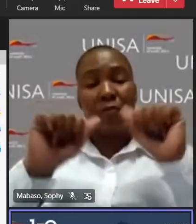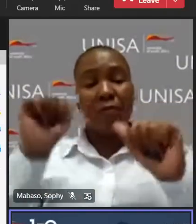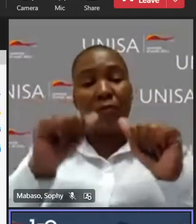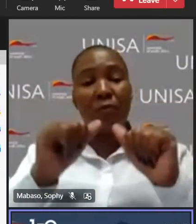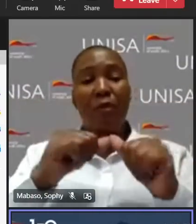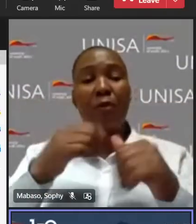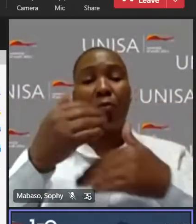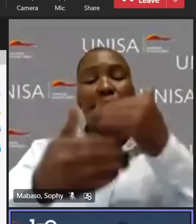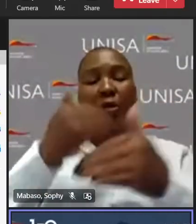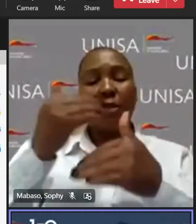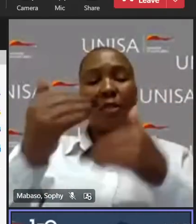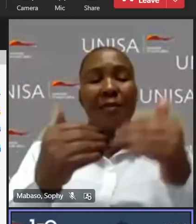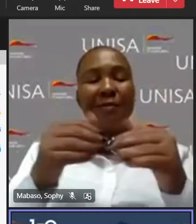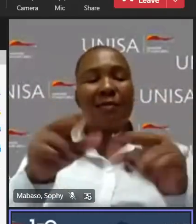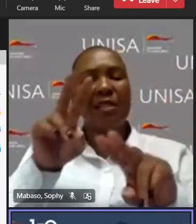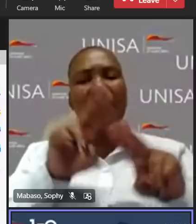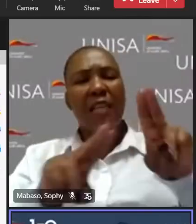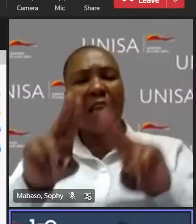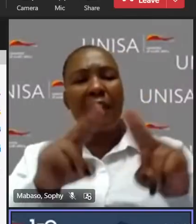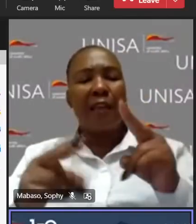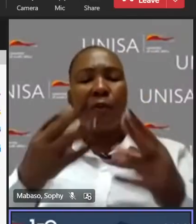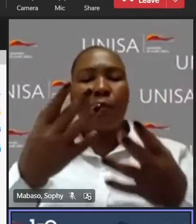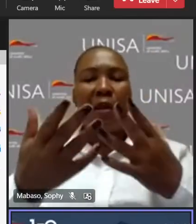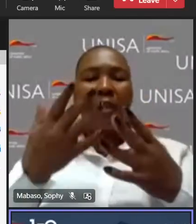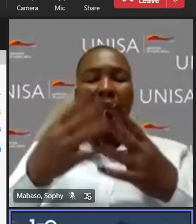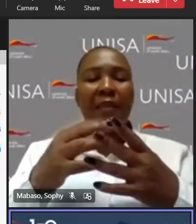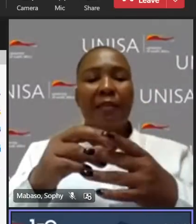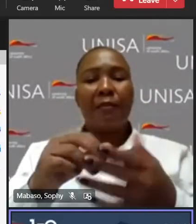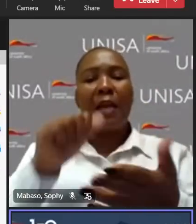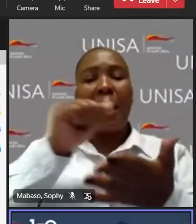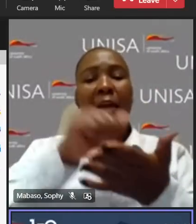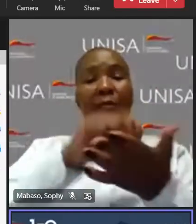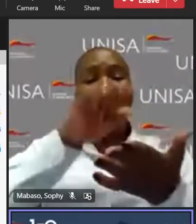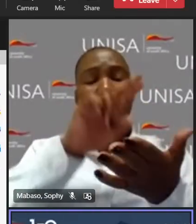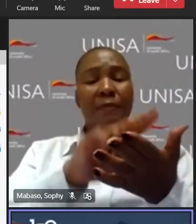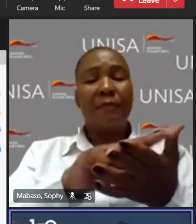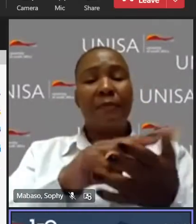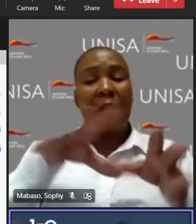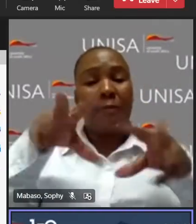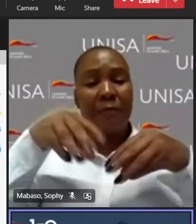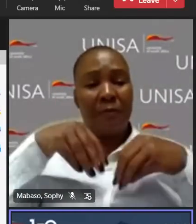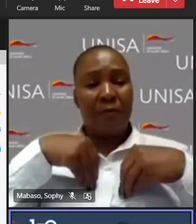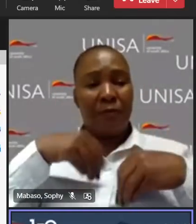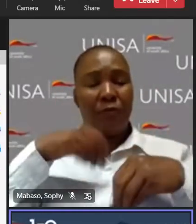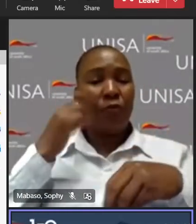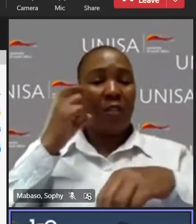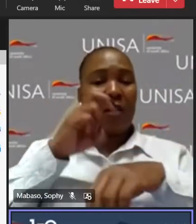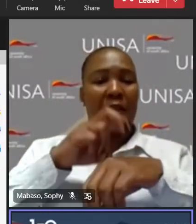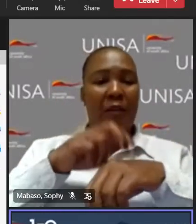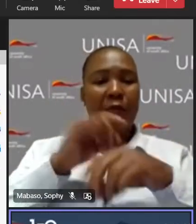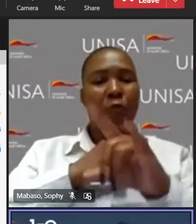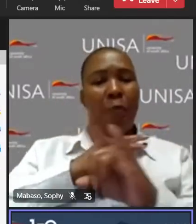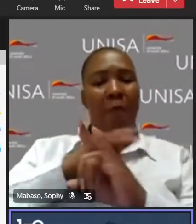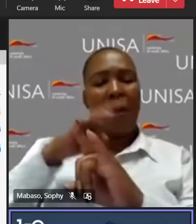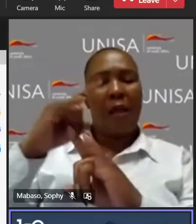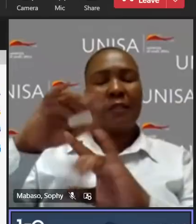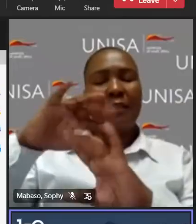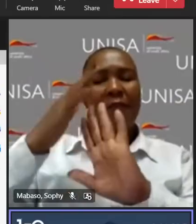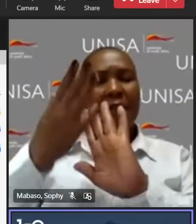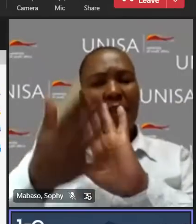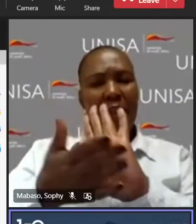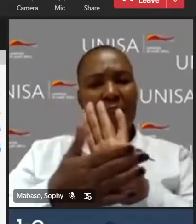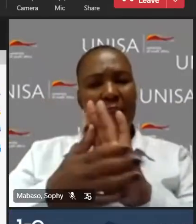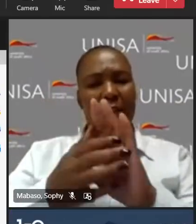complied with the admission requirements of your qualification, whether or not you've passed all the relevant and compulsory